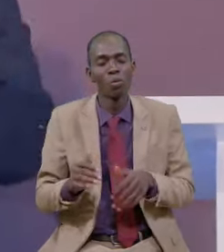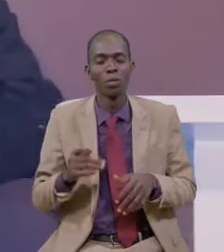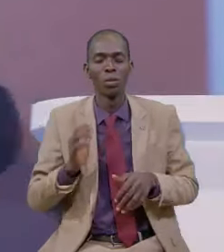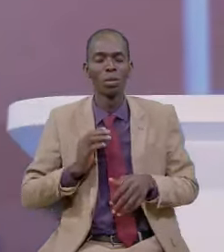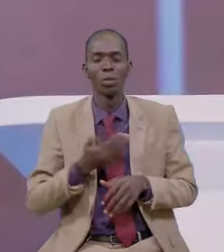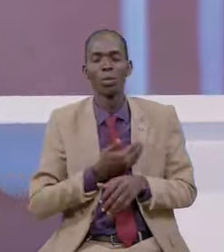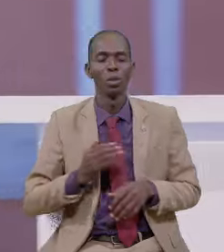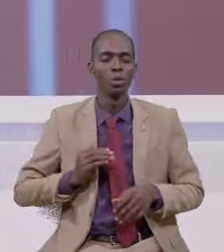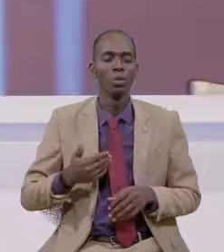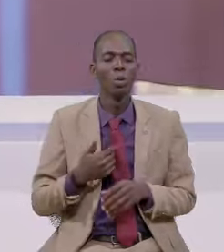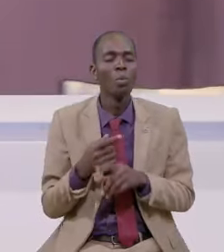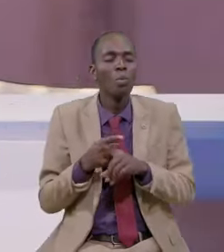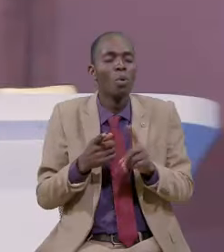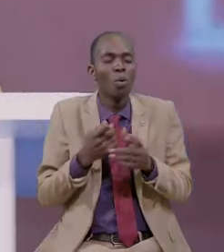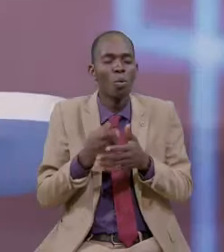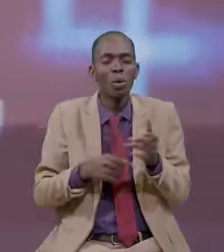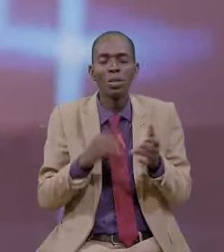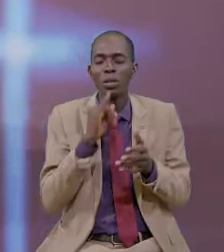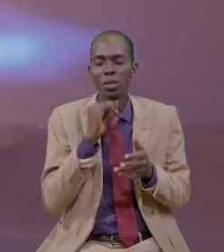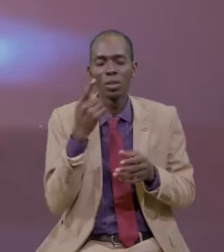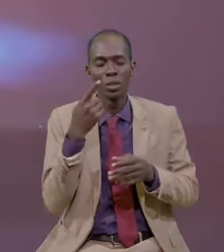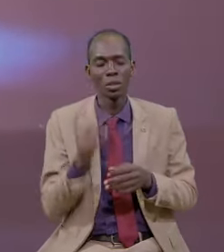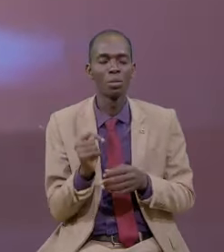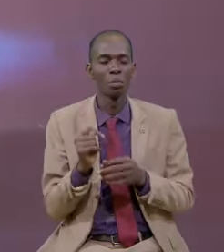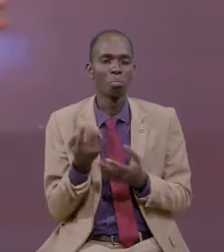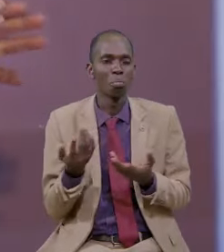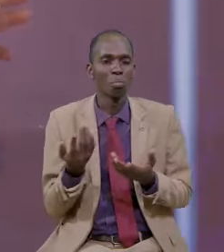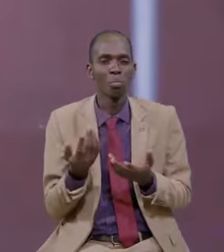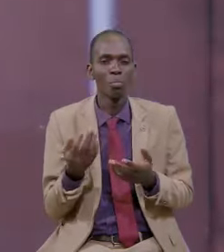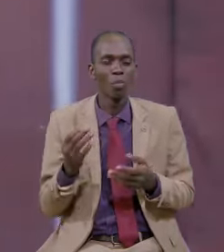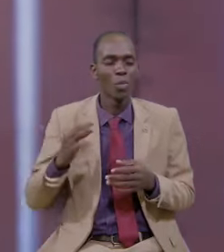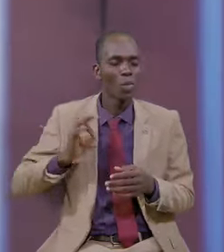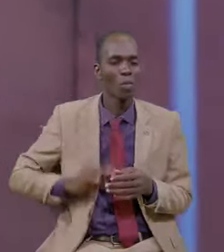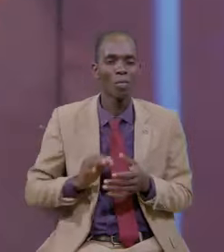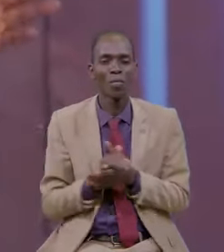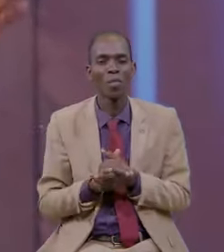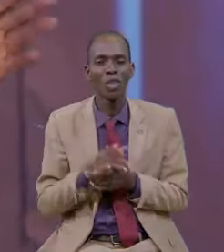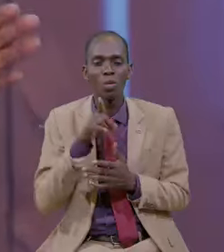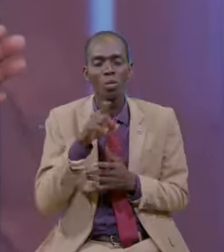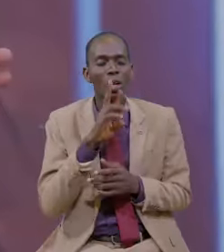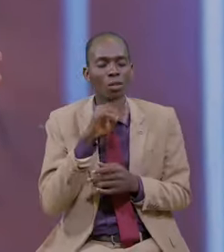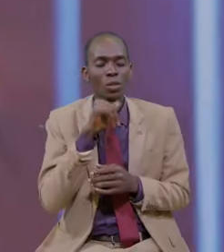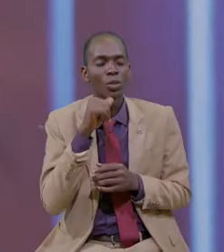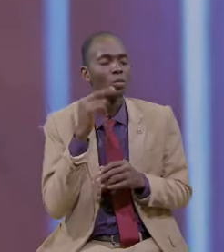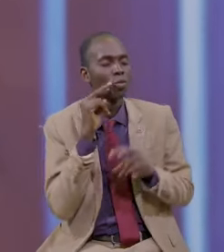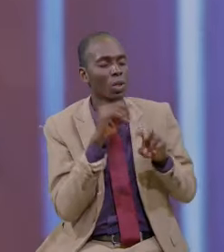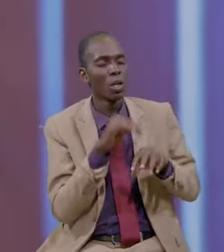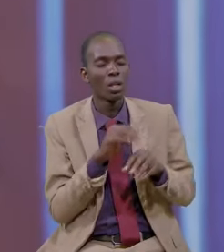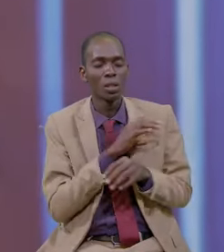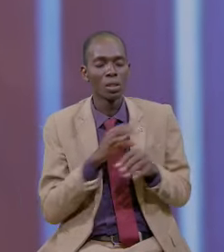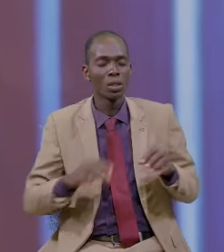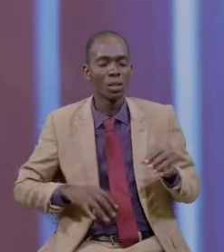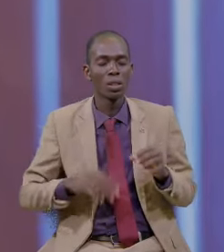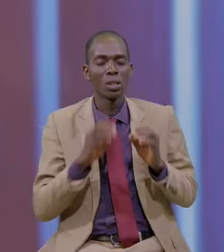many people are not thinking of eternity. They are not thinking of the evaluation of heaven